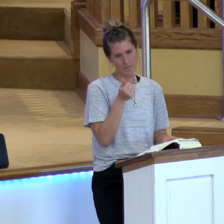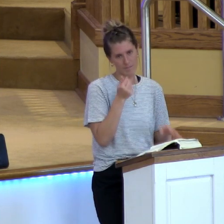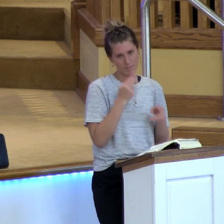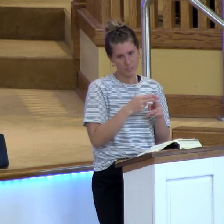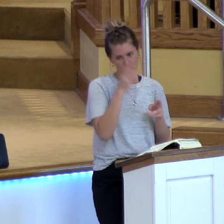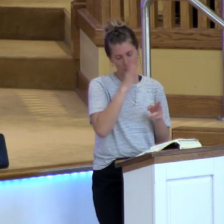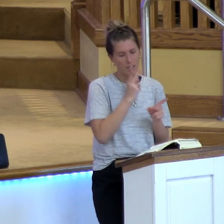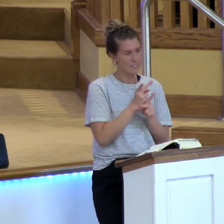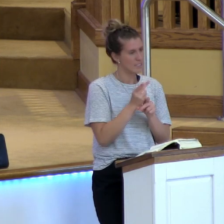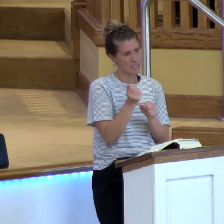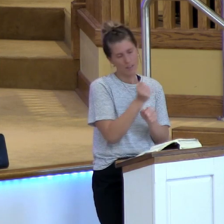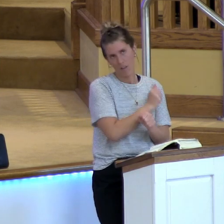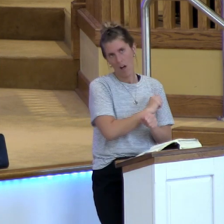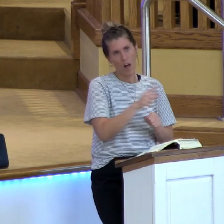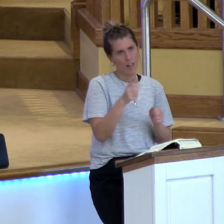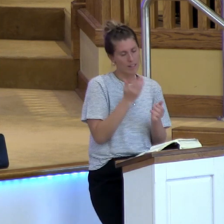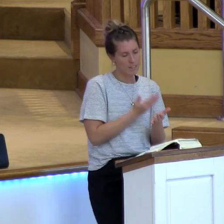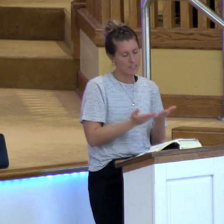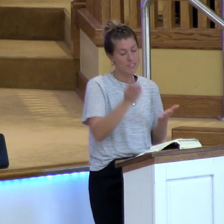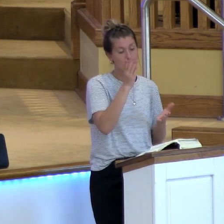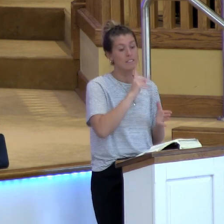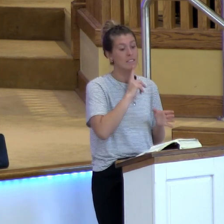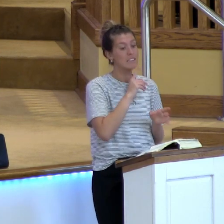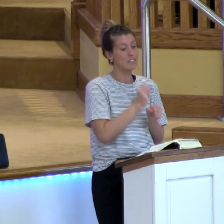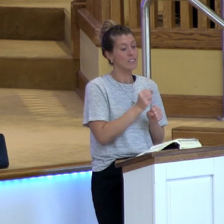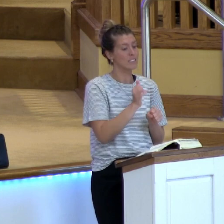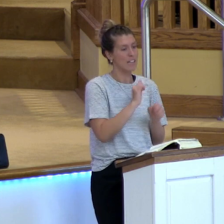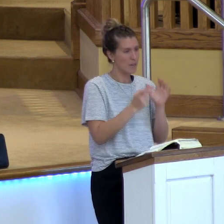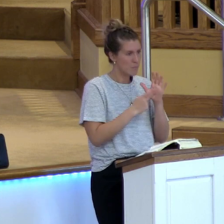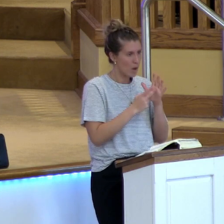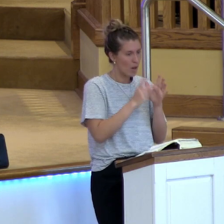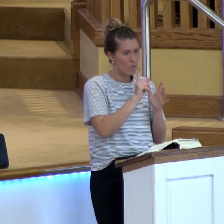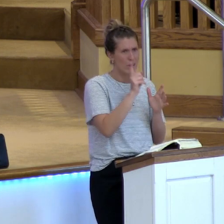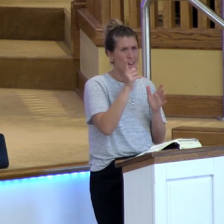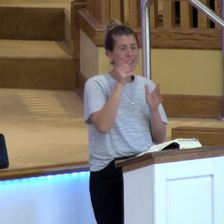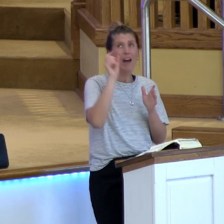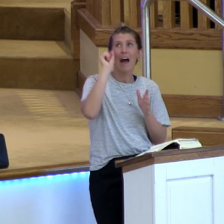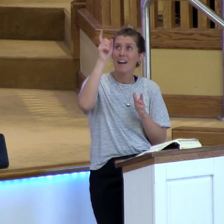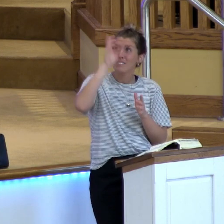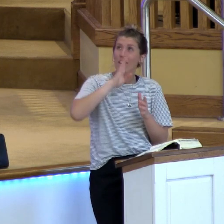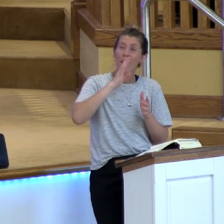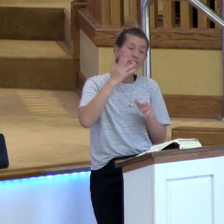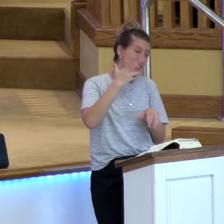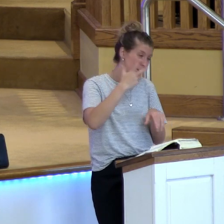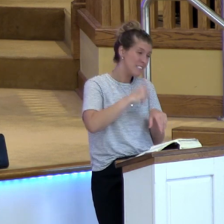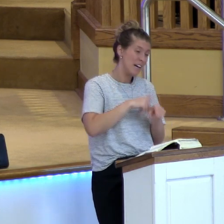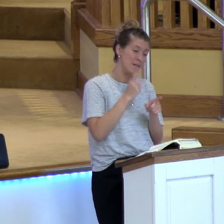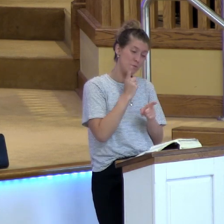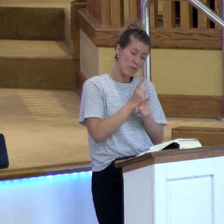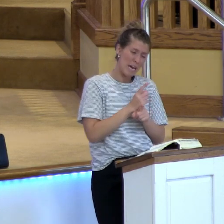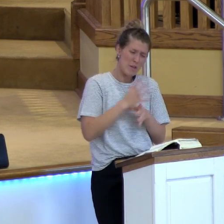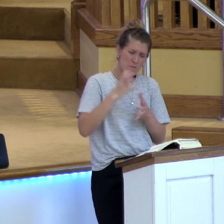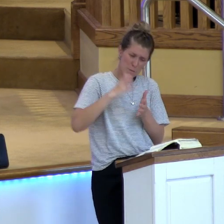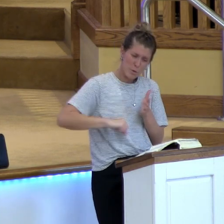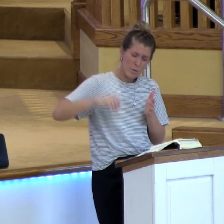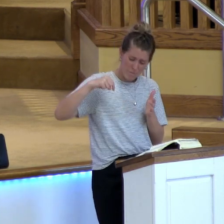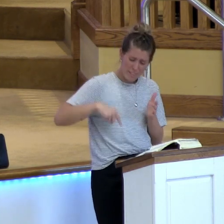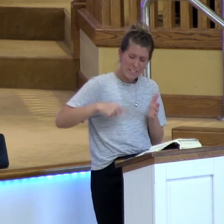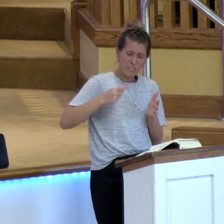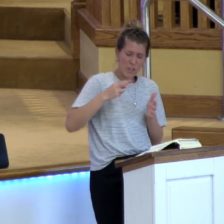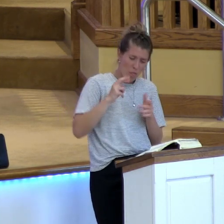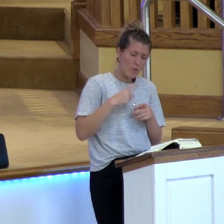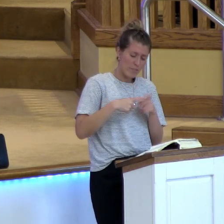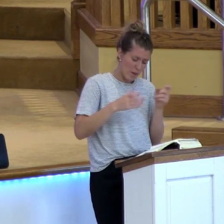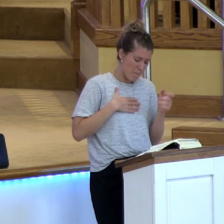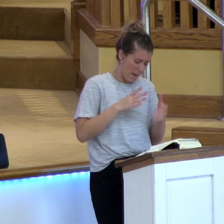God takes care of all that stuff. And literally, it's like Paul, where he asked the Lord 3 times, remove this thorn from